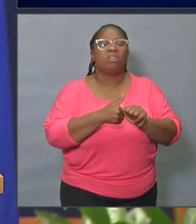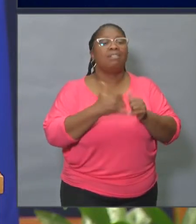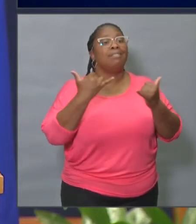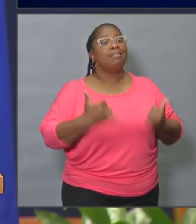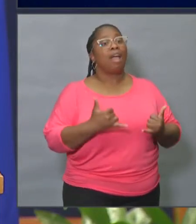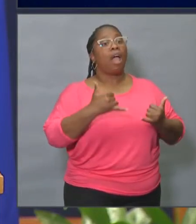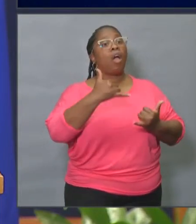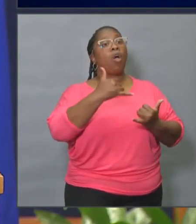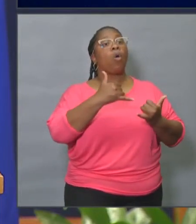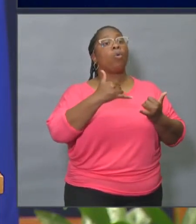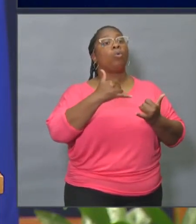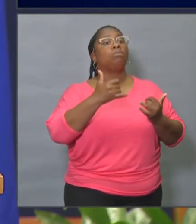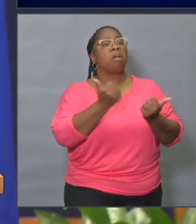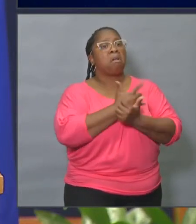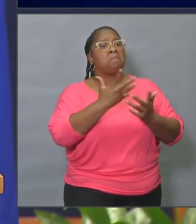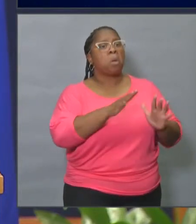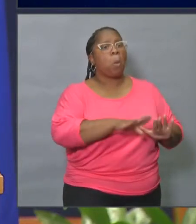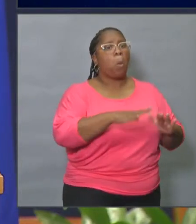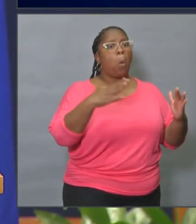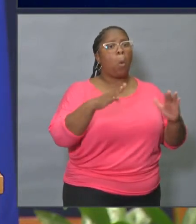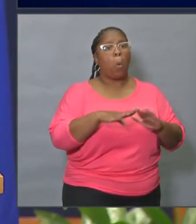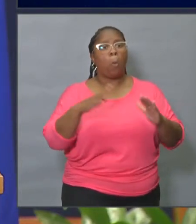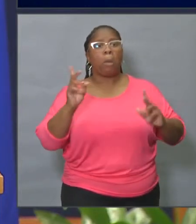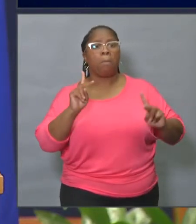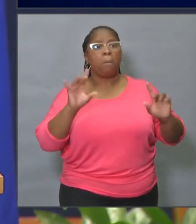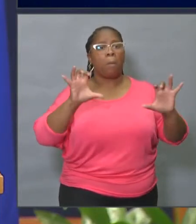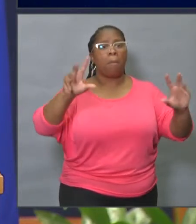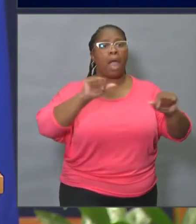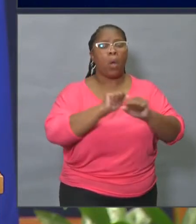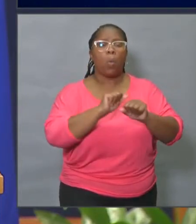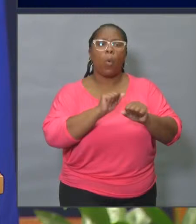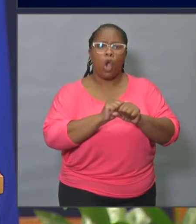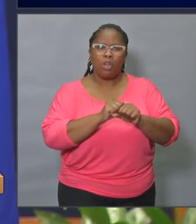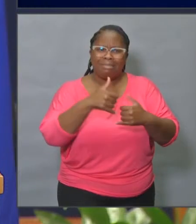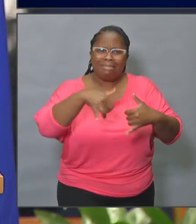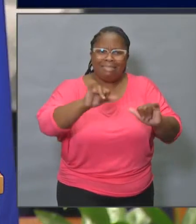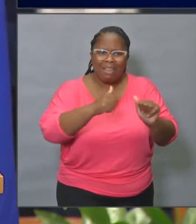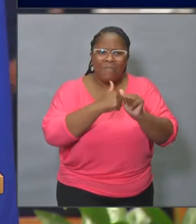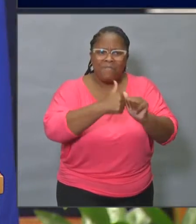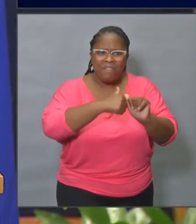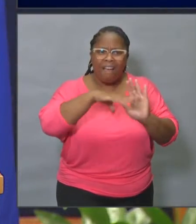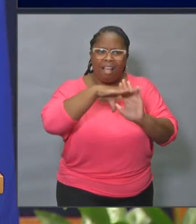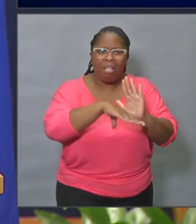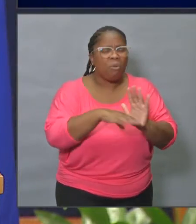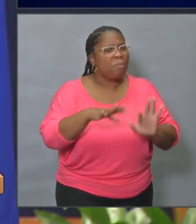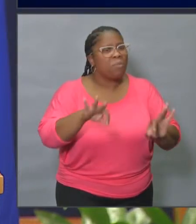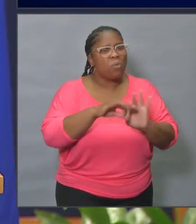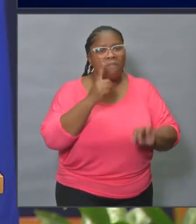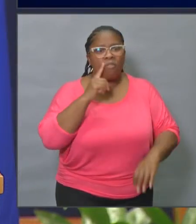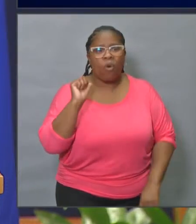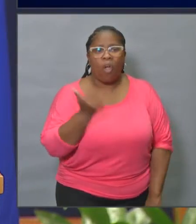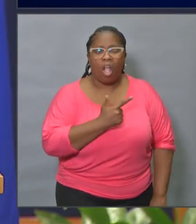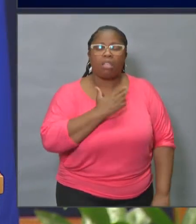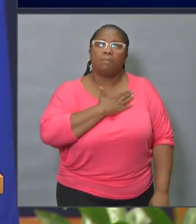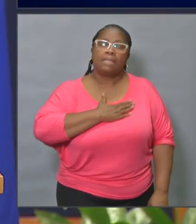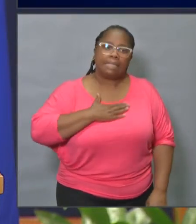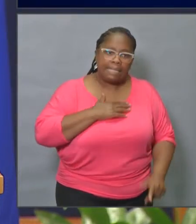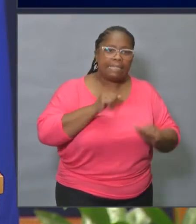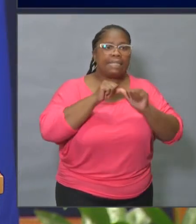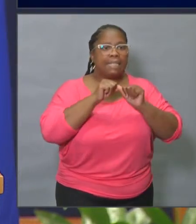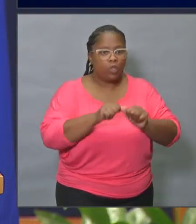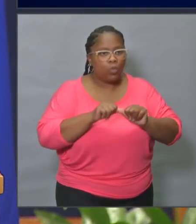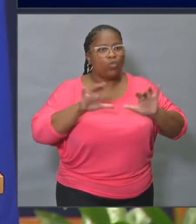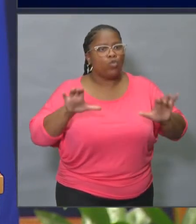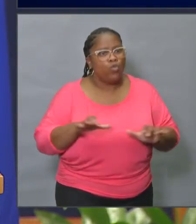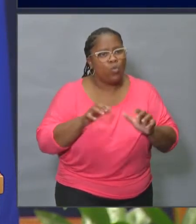society and get people back to work, something that is critical for all of us to do. Please continue to do everything you can